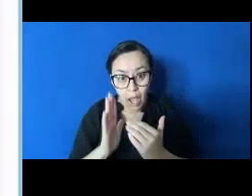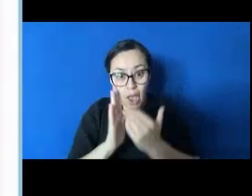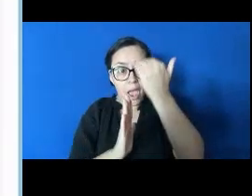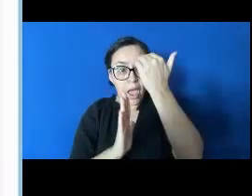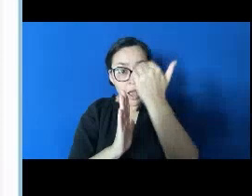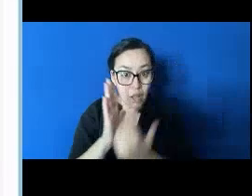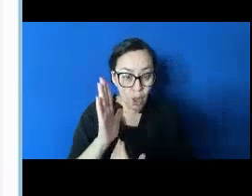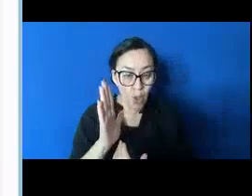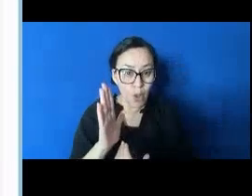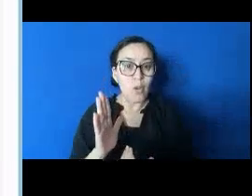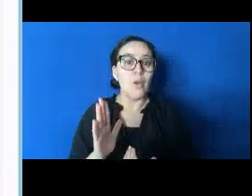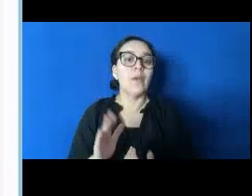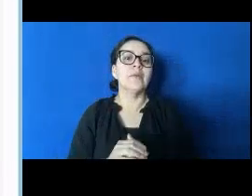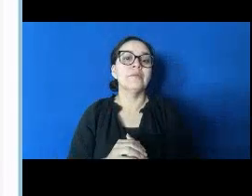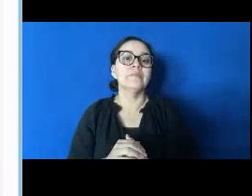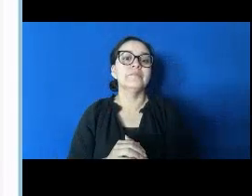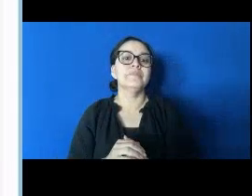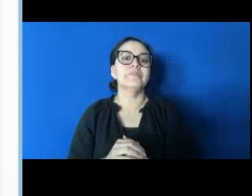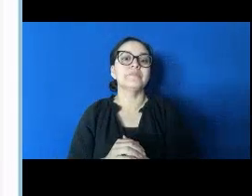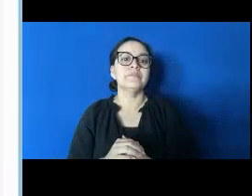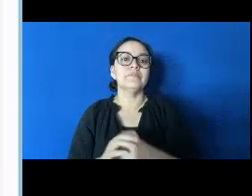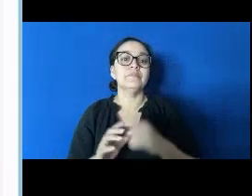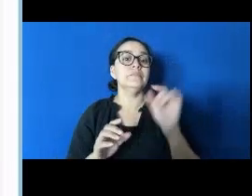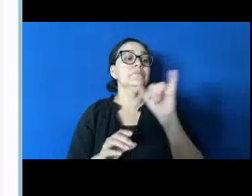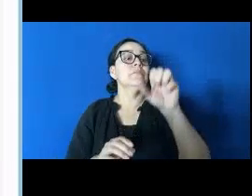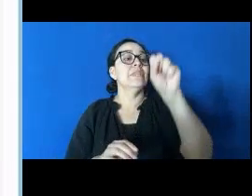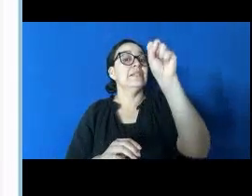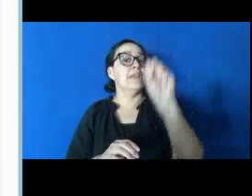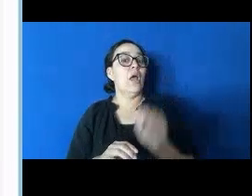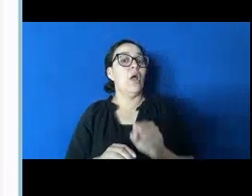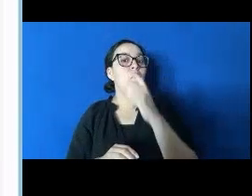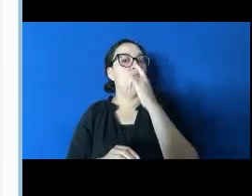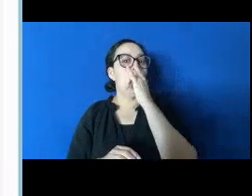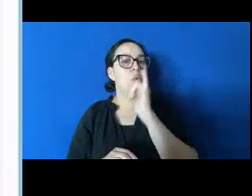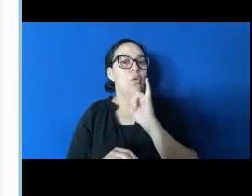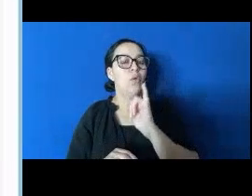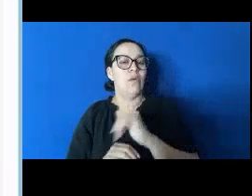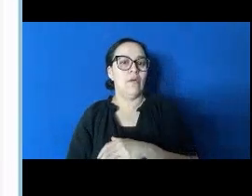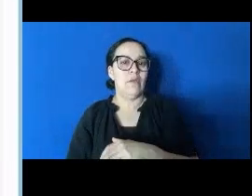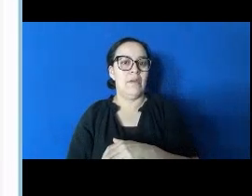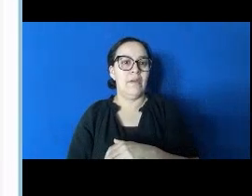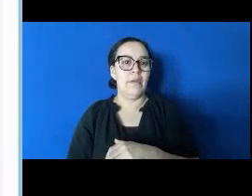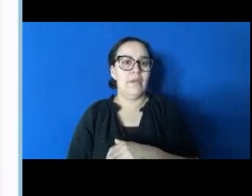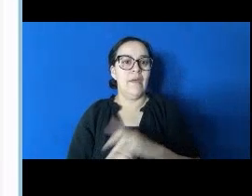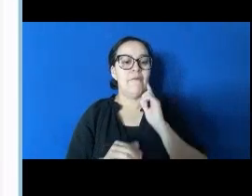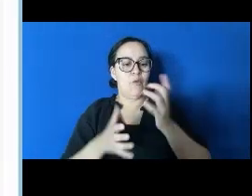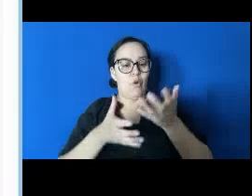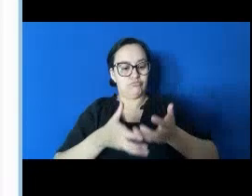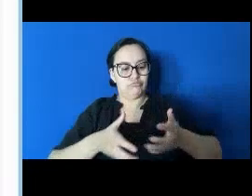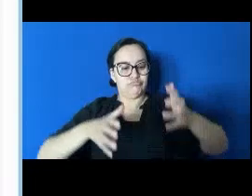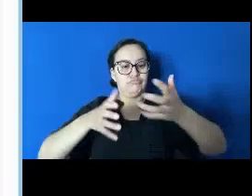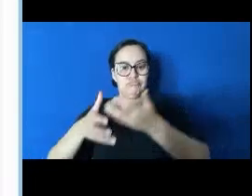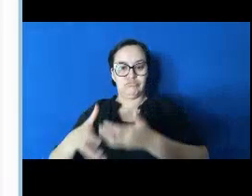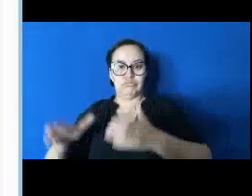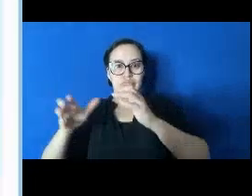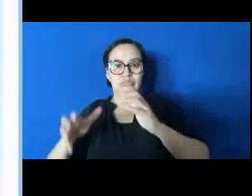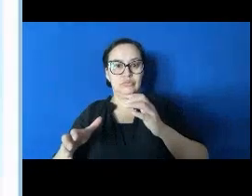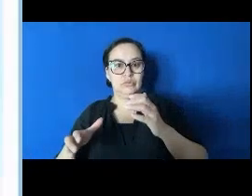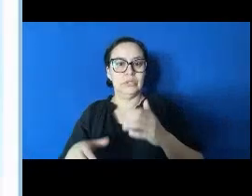average. And we can see the levels of the wells, landslides, and